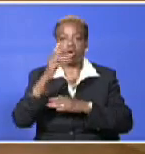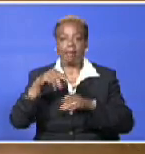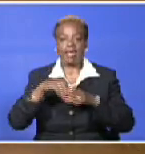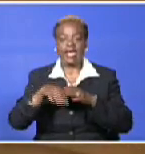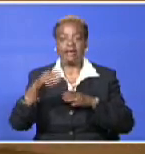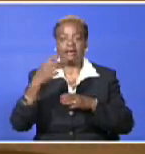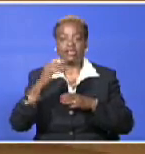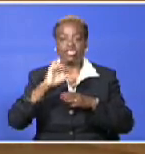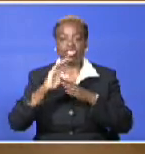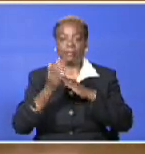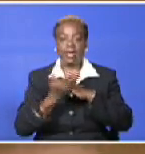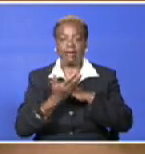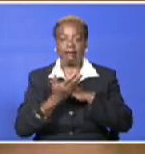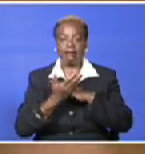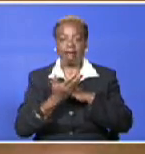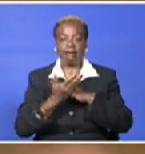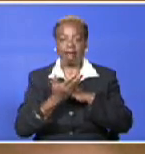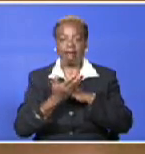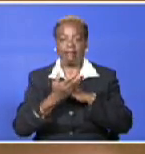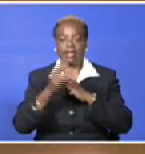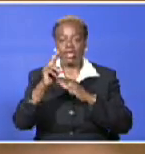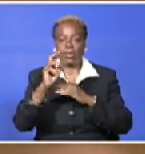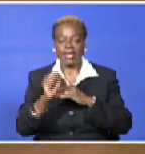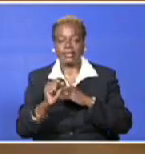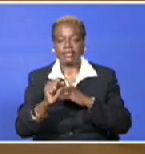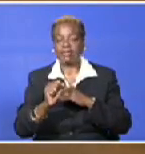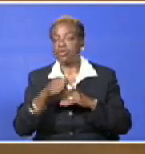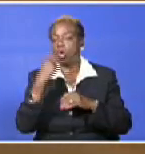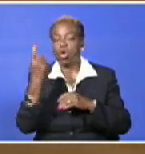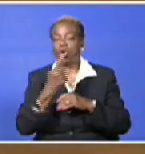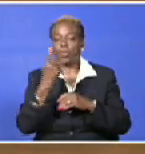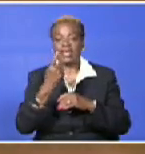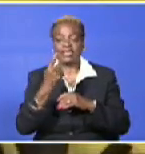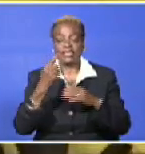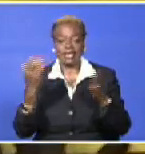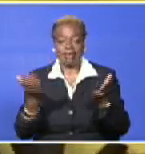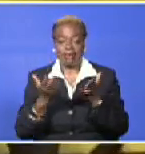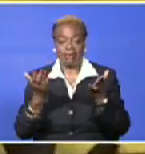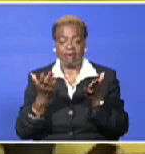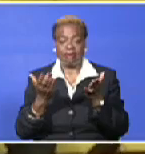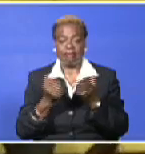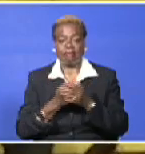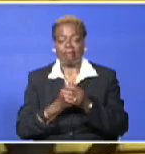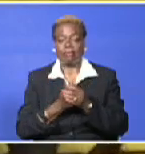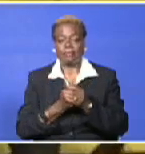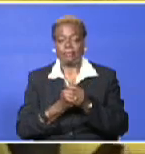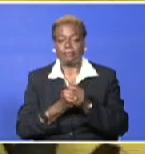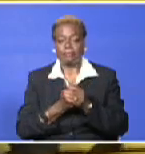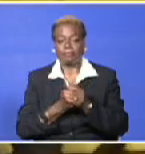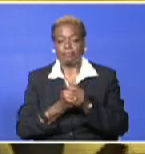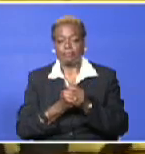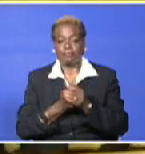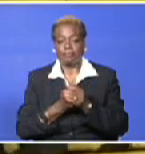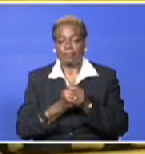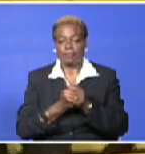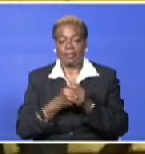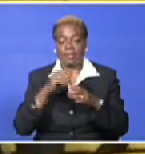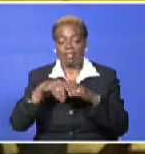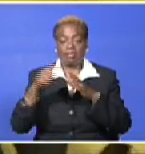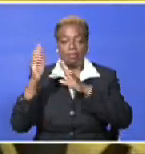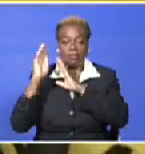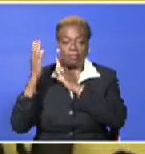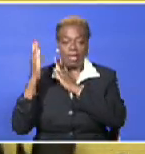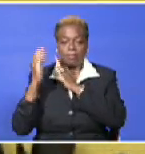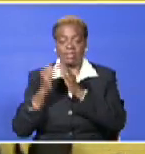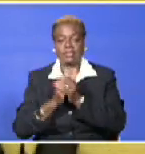on vacation. So it's great to be back. We definitely have a lot of talent on this team. We can do a lot of different things, and